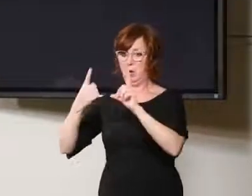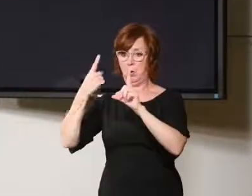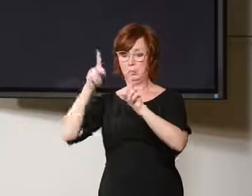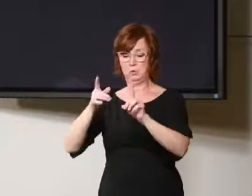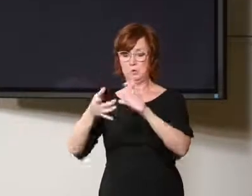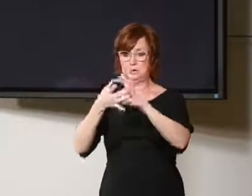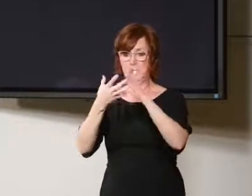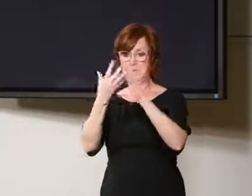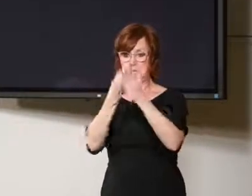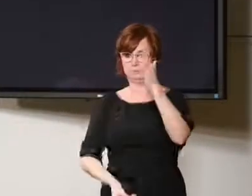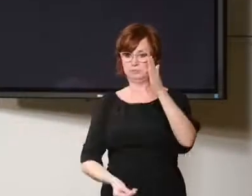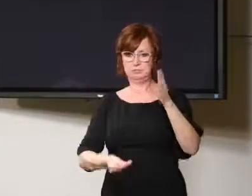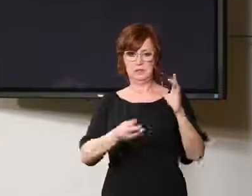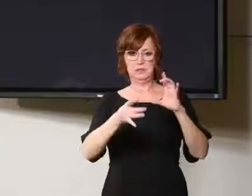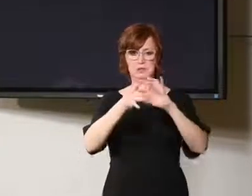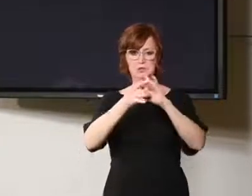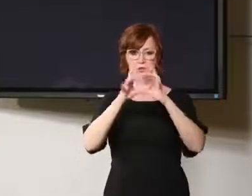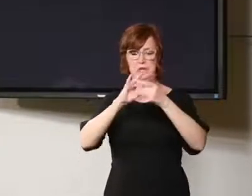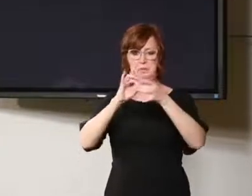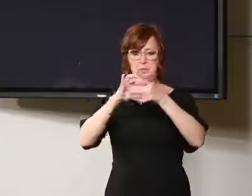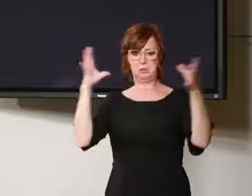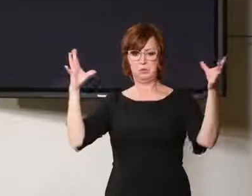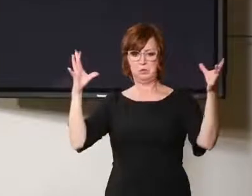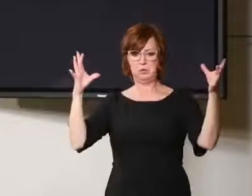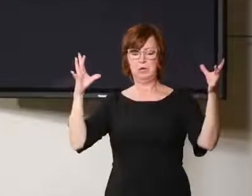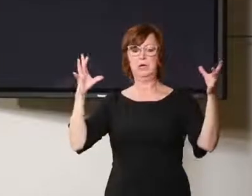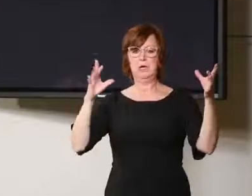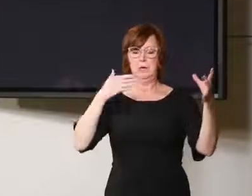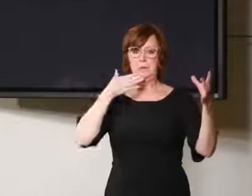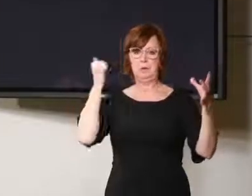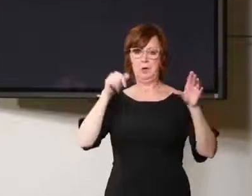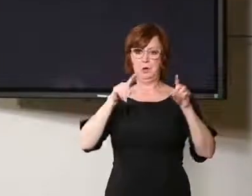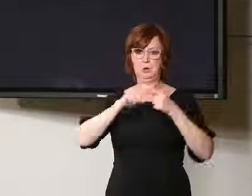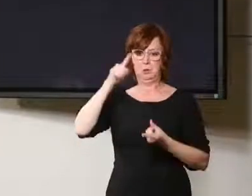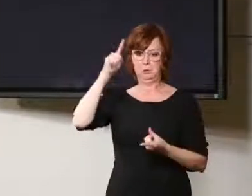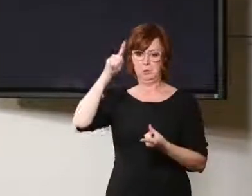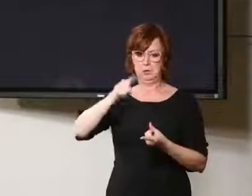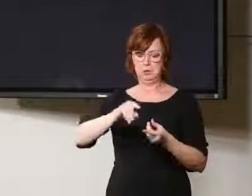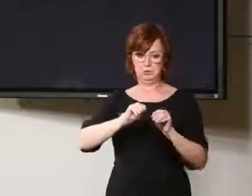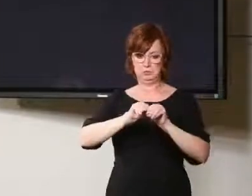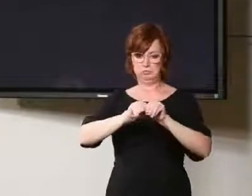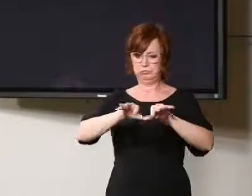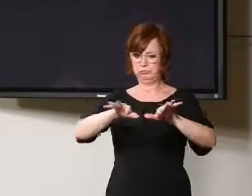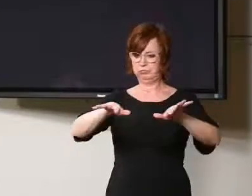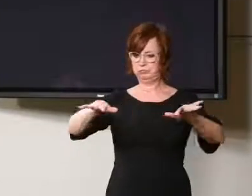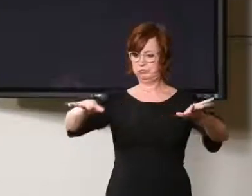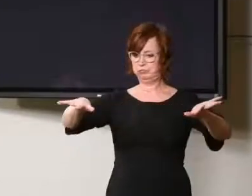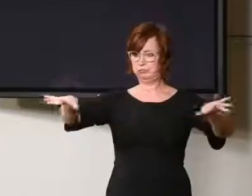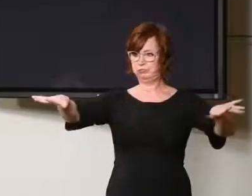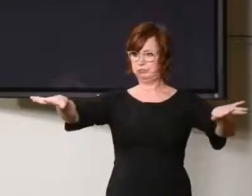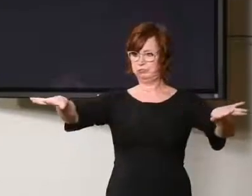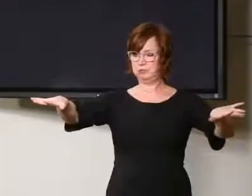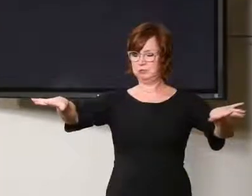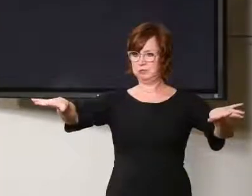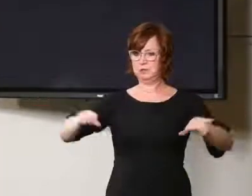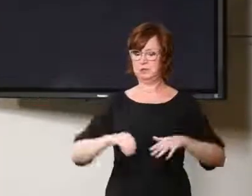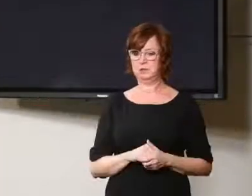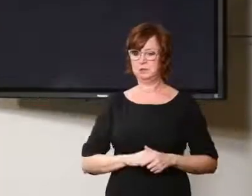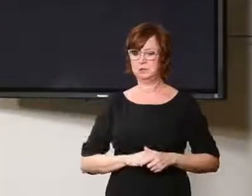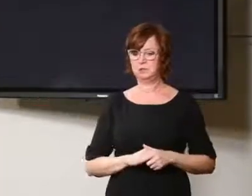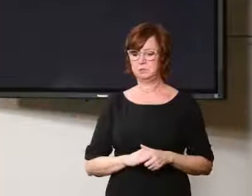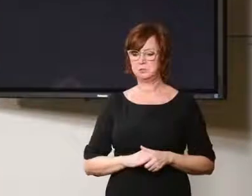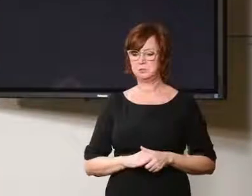5 don't, does that mean the risk is high in that one community? Absolutely not, because the risk actually is throughout